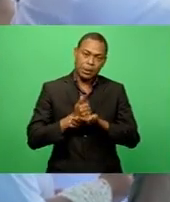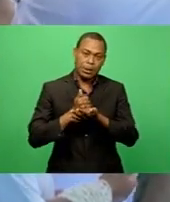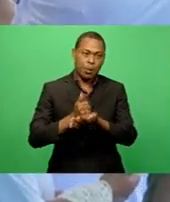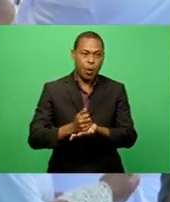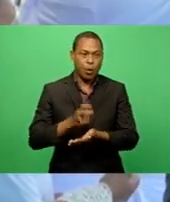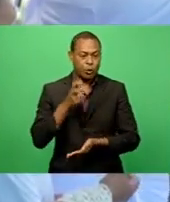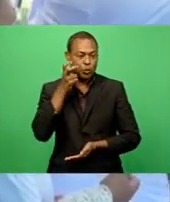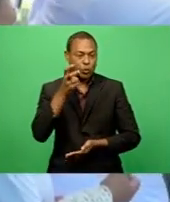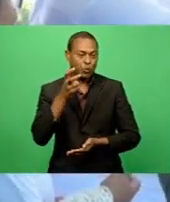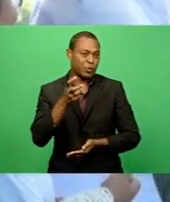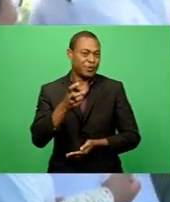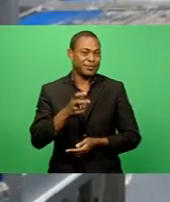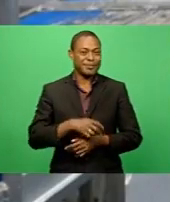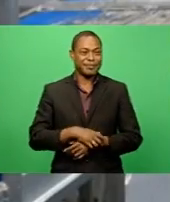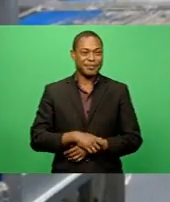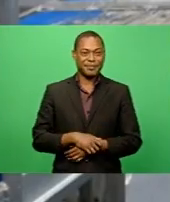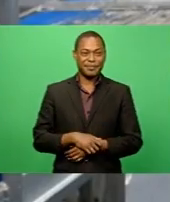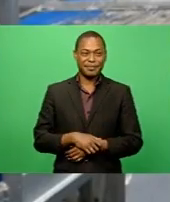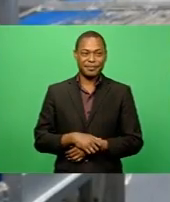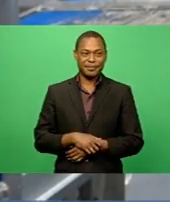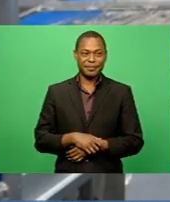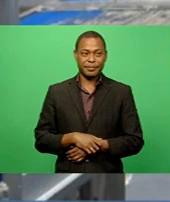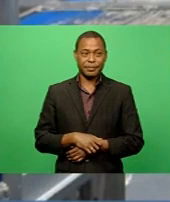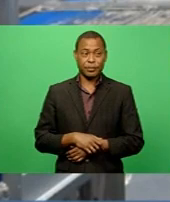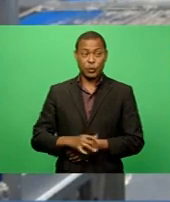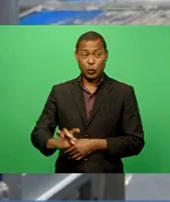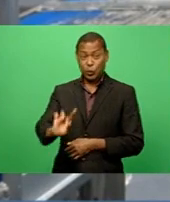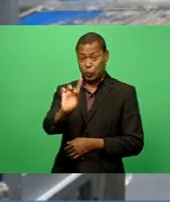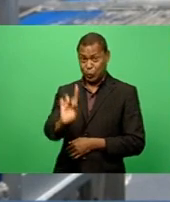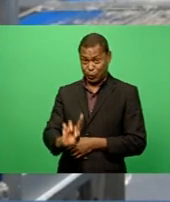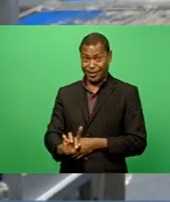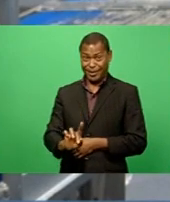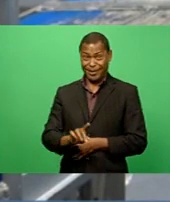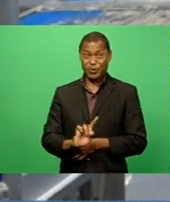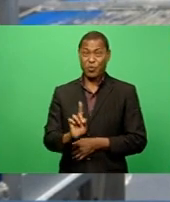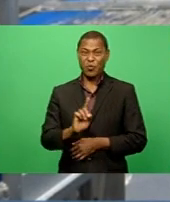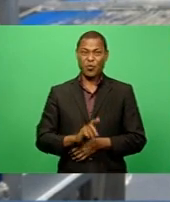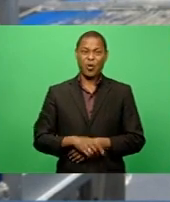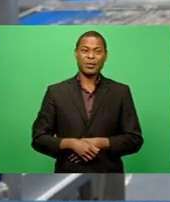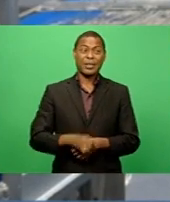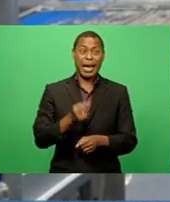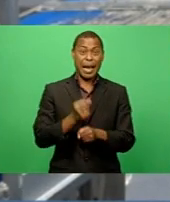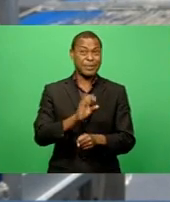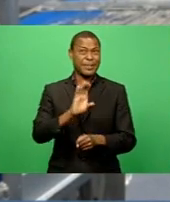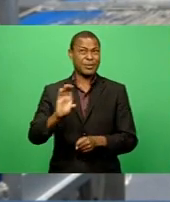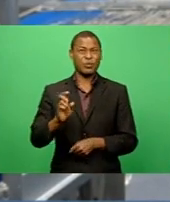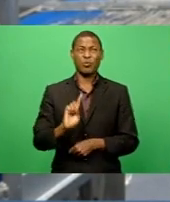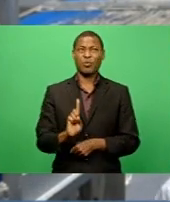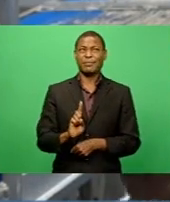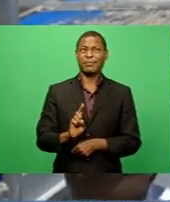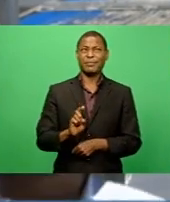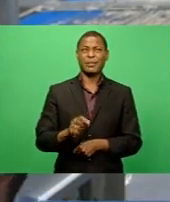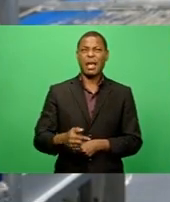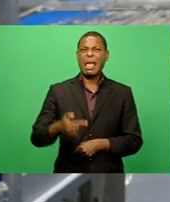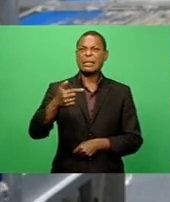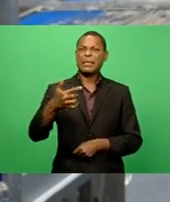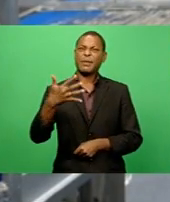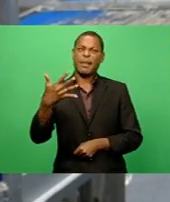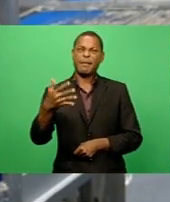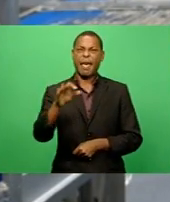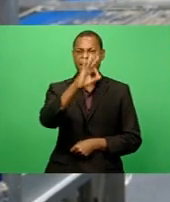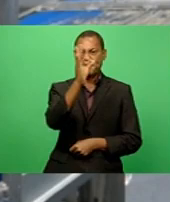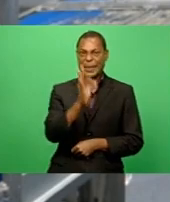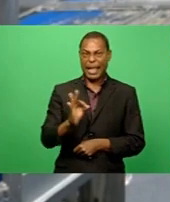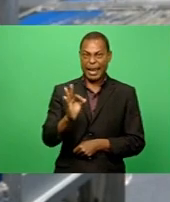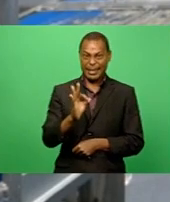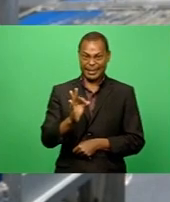industry during these times. And as of today, Captain Cook has been able to employ 75% of our staff and our